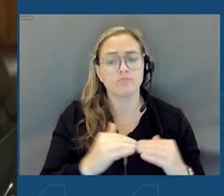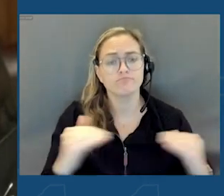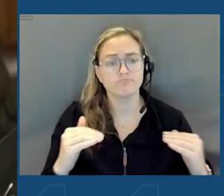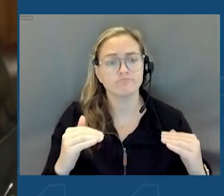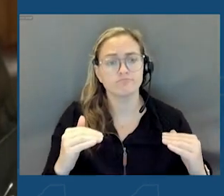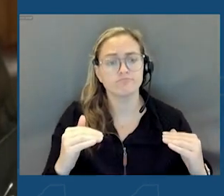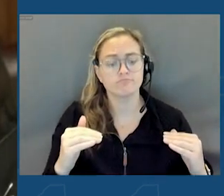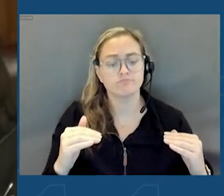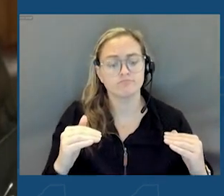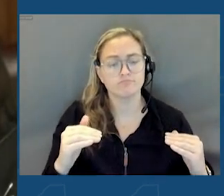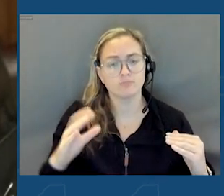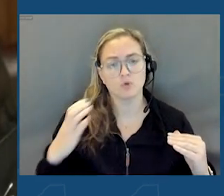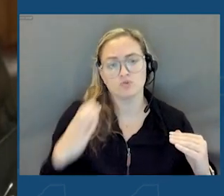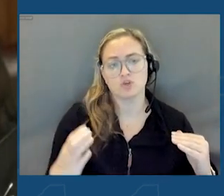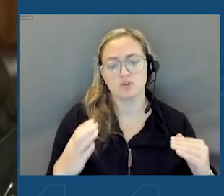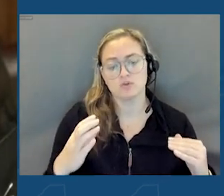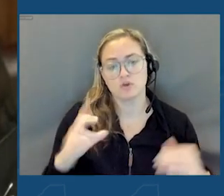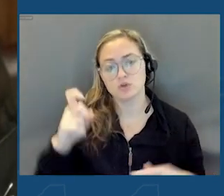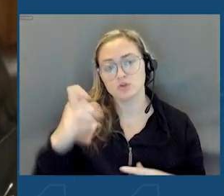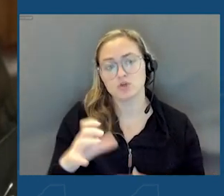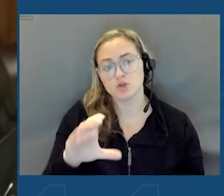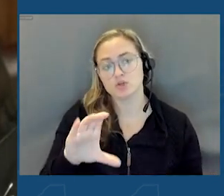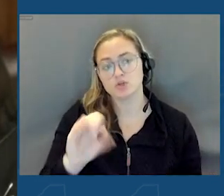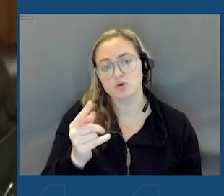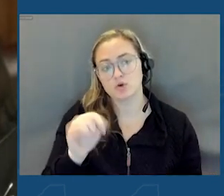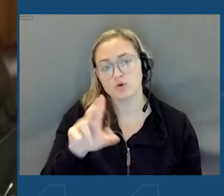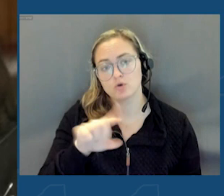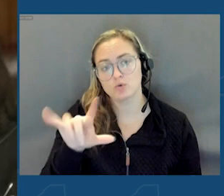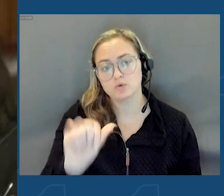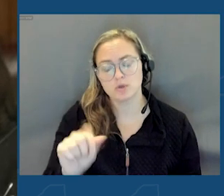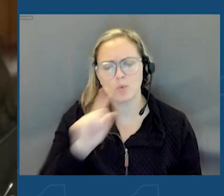Judge Cardozo, but in nominating Caitlin